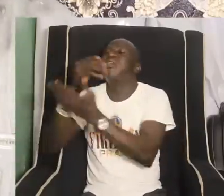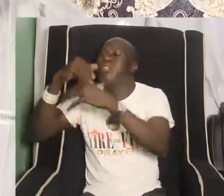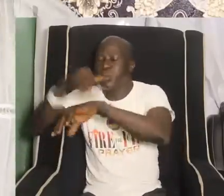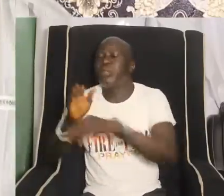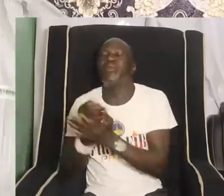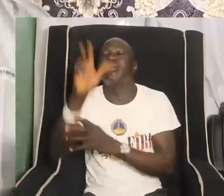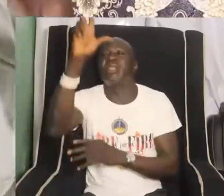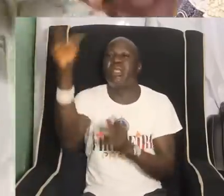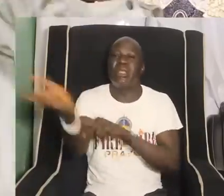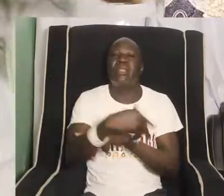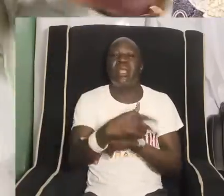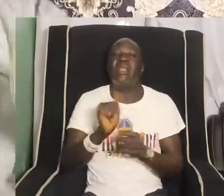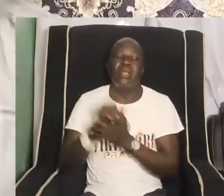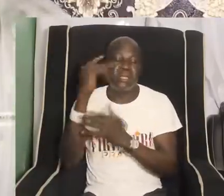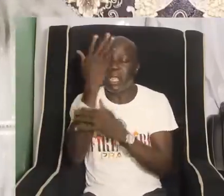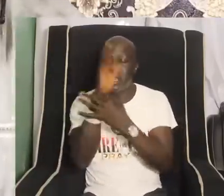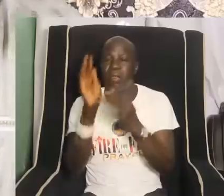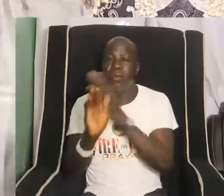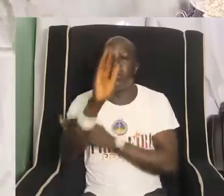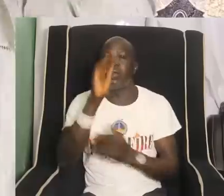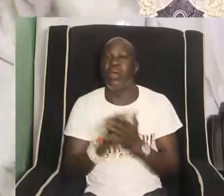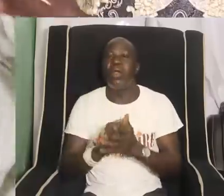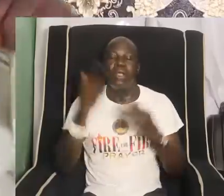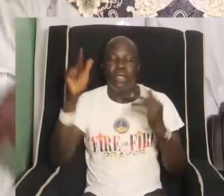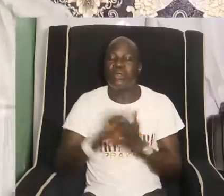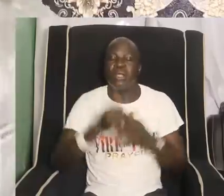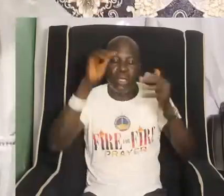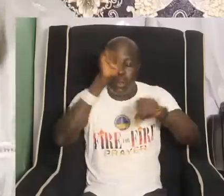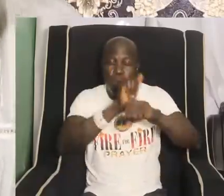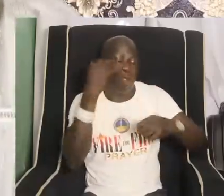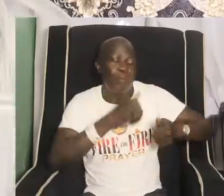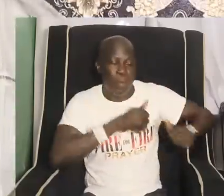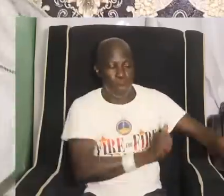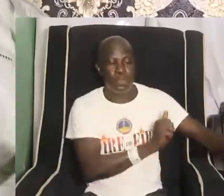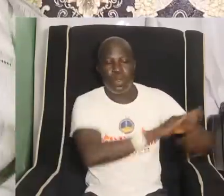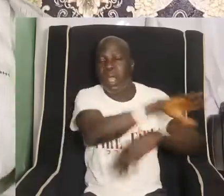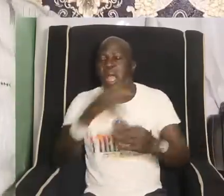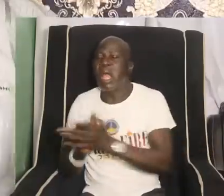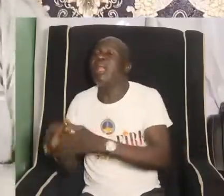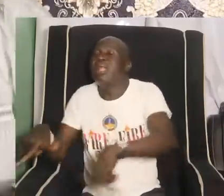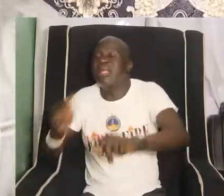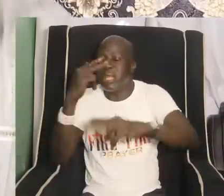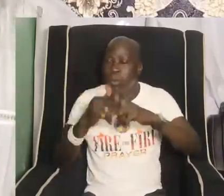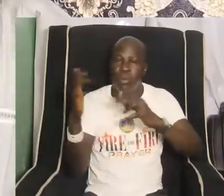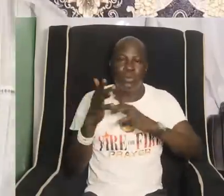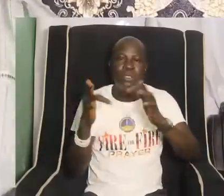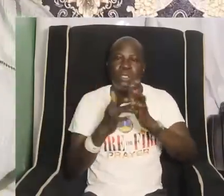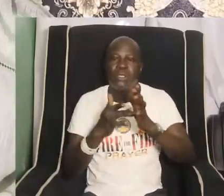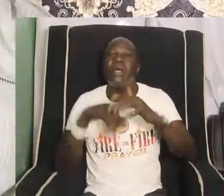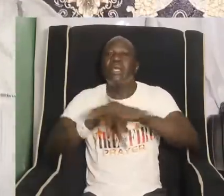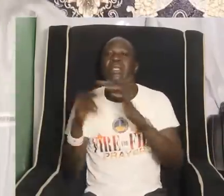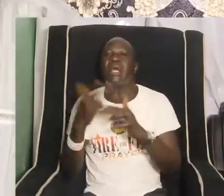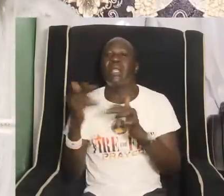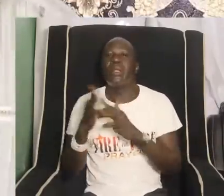said they will not go back home for 3 days. They saw the mightiness of God. What is their apostolic? They saw the acts of apostles. In the name of Jesus. In the mighty name